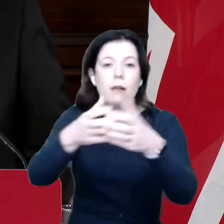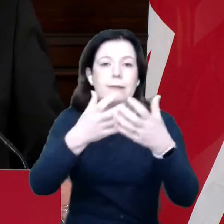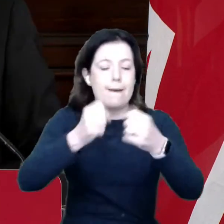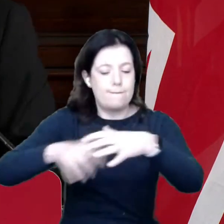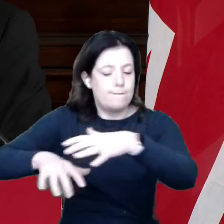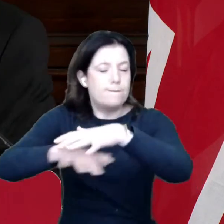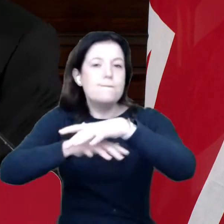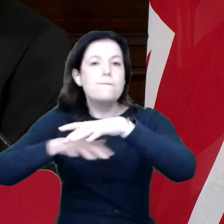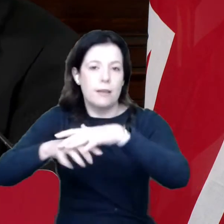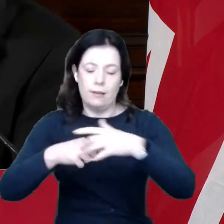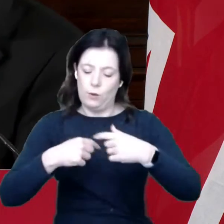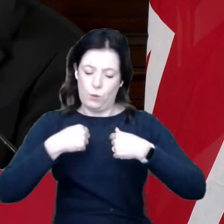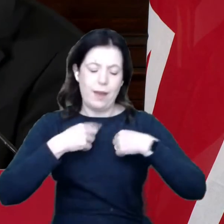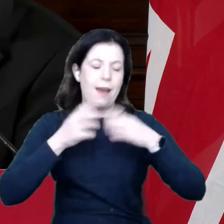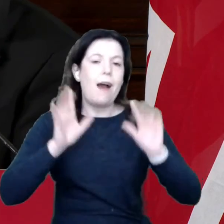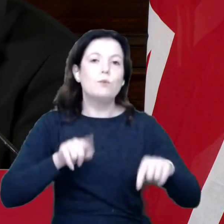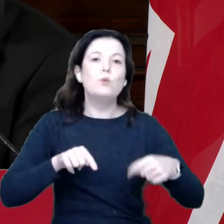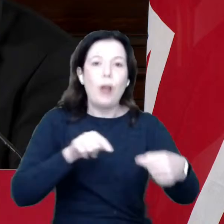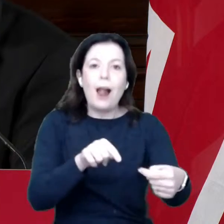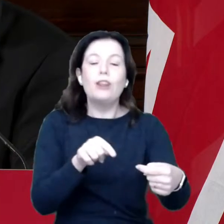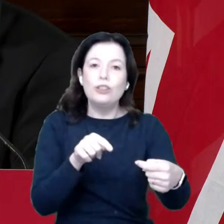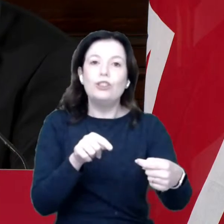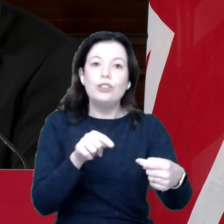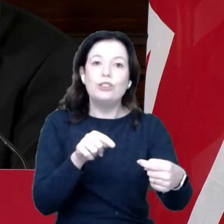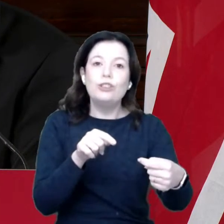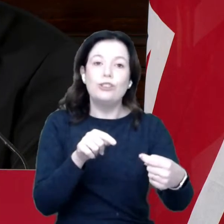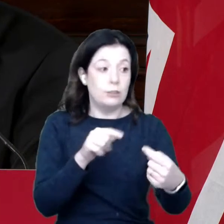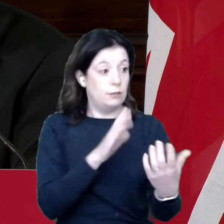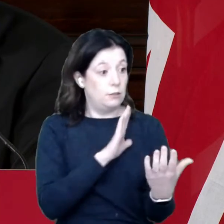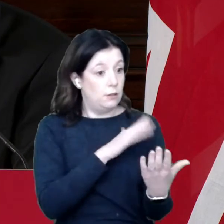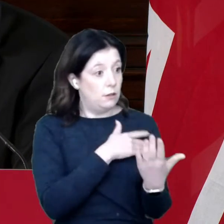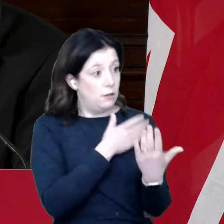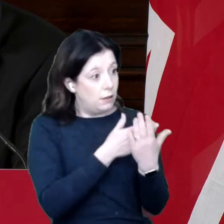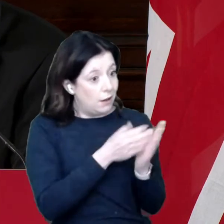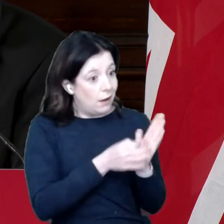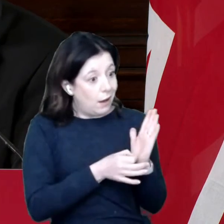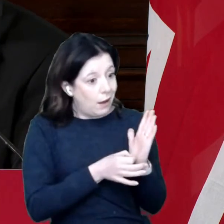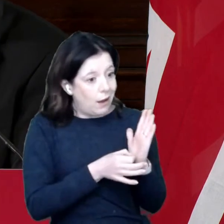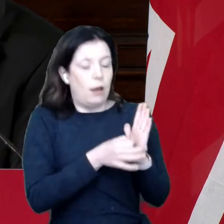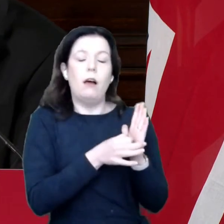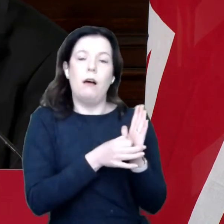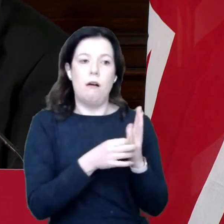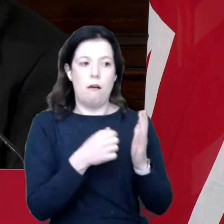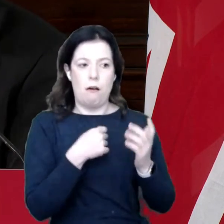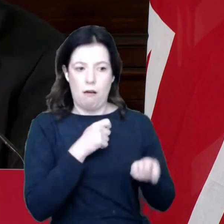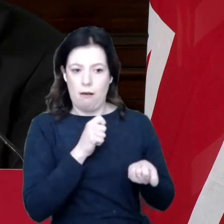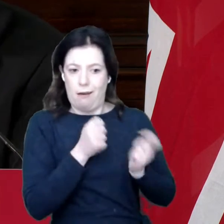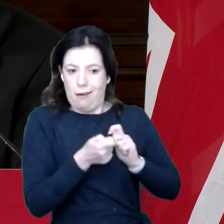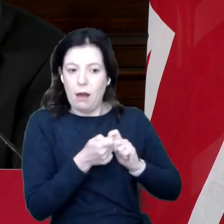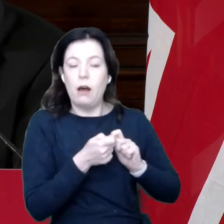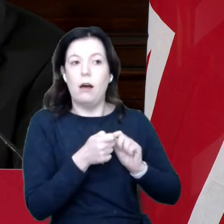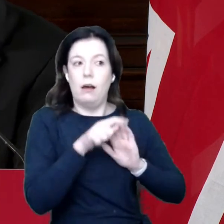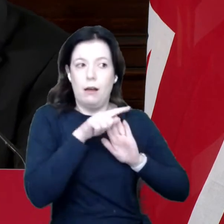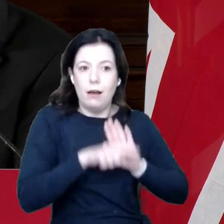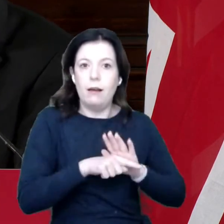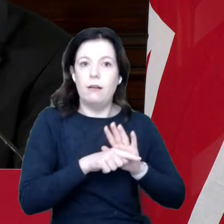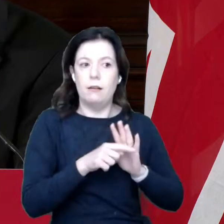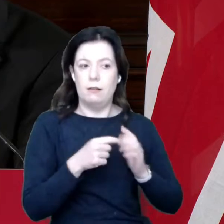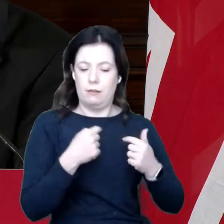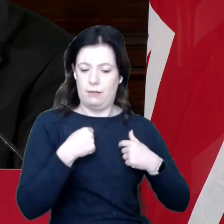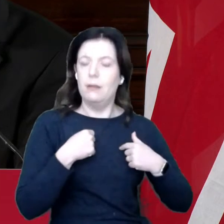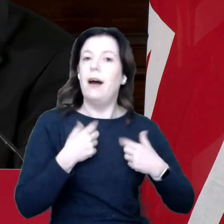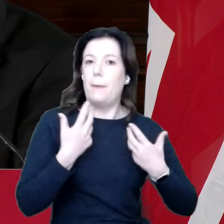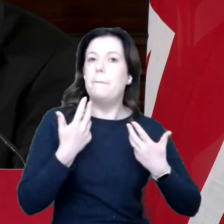approach, because the changes that we've put in place are fundamental, they're substantial. The Labour Party has changed,